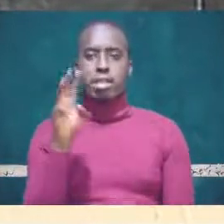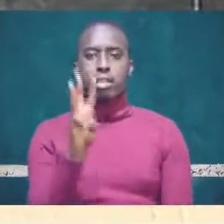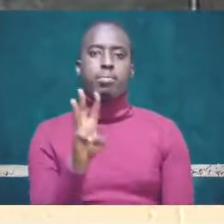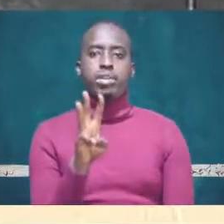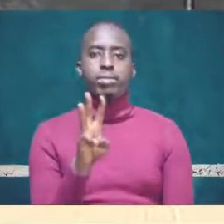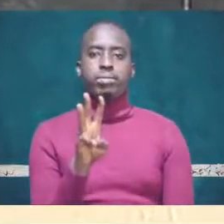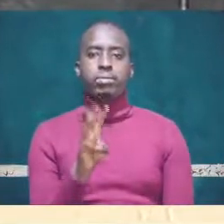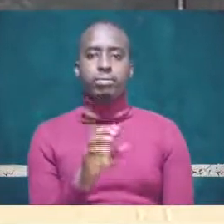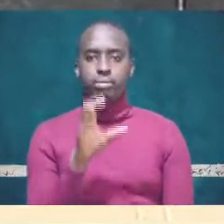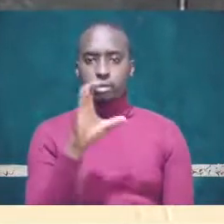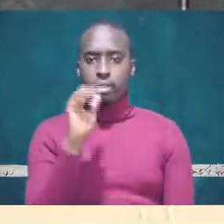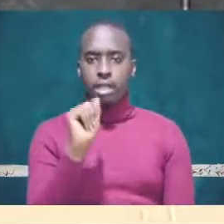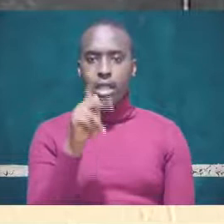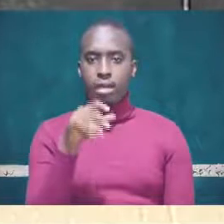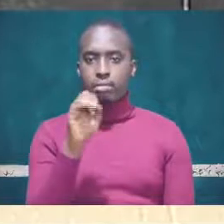a capital letter.